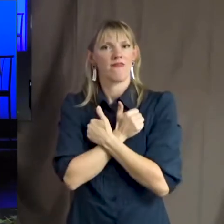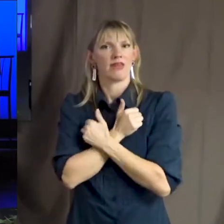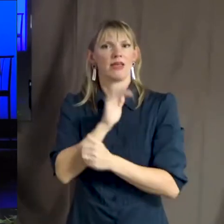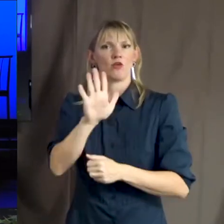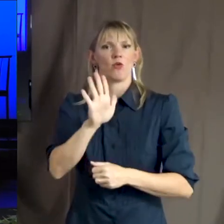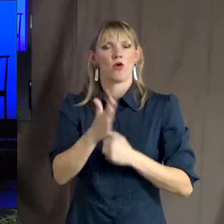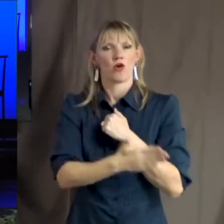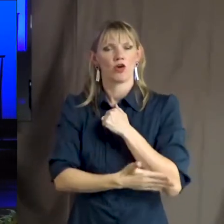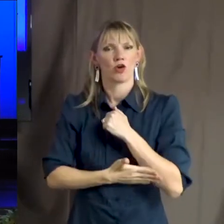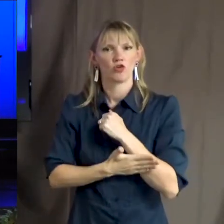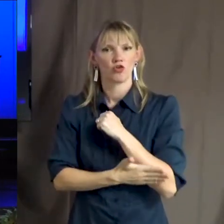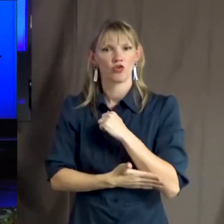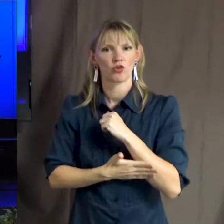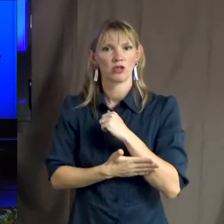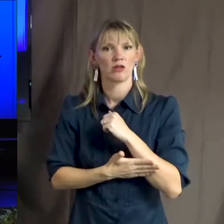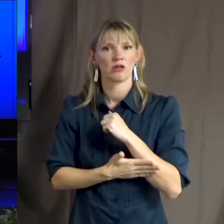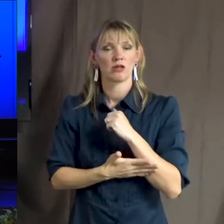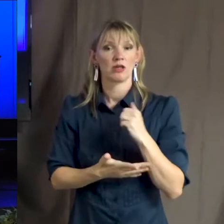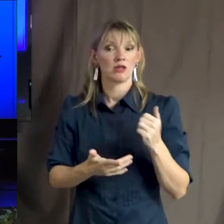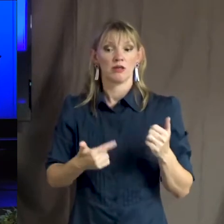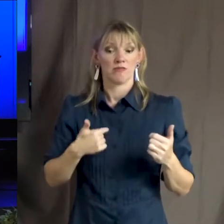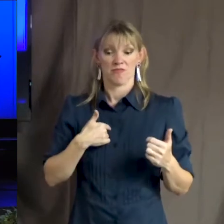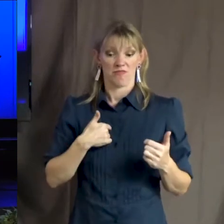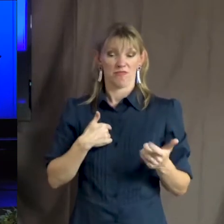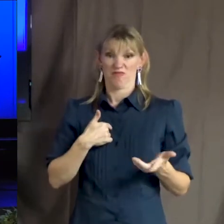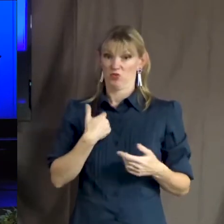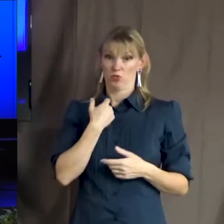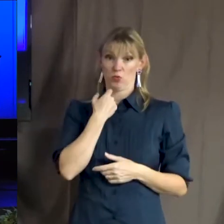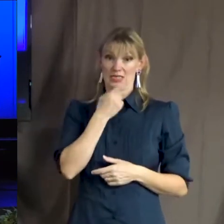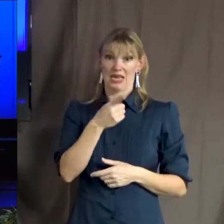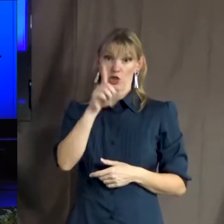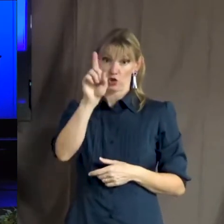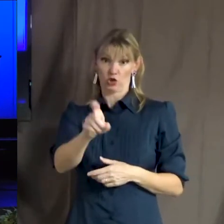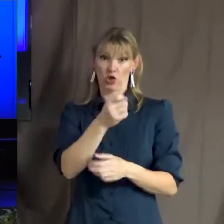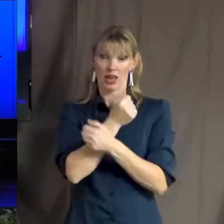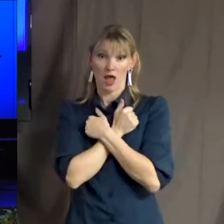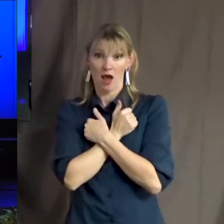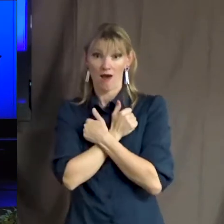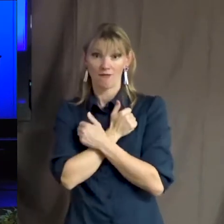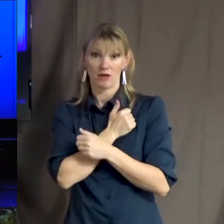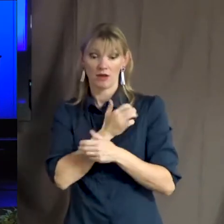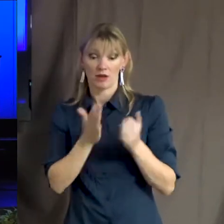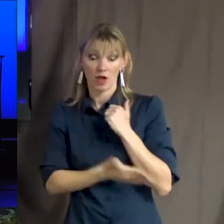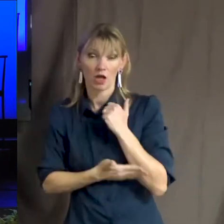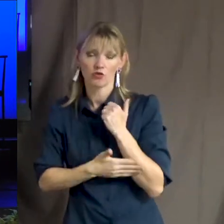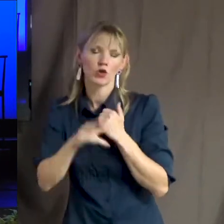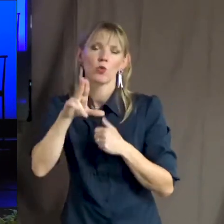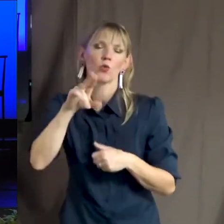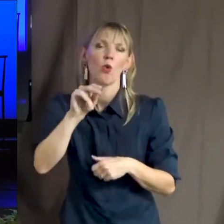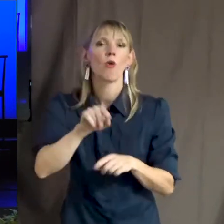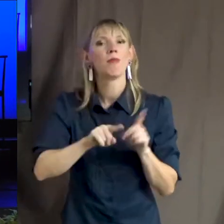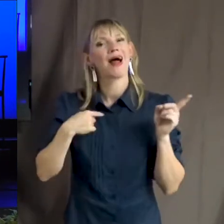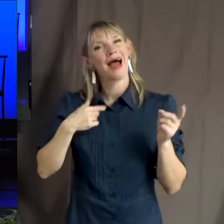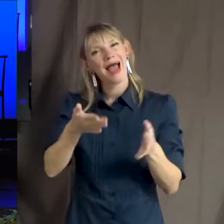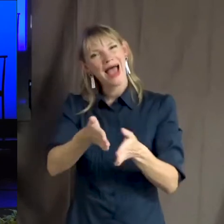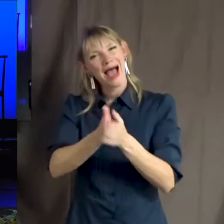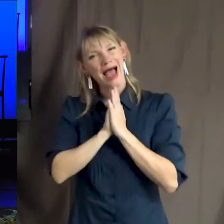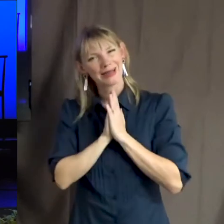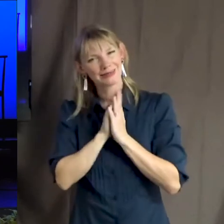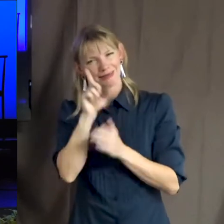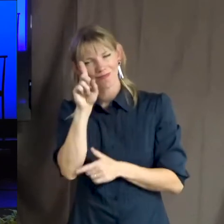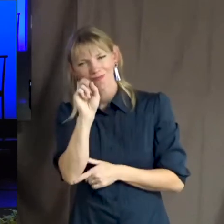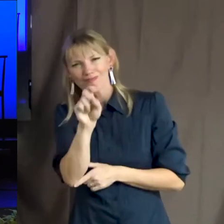country. And it in no way is my place to say you should love your country. But I would ask you, what would it